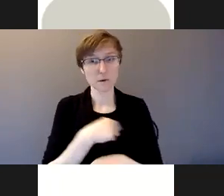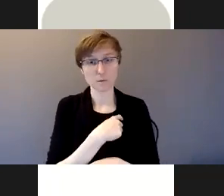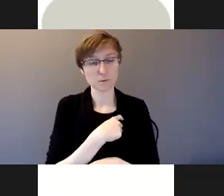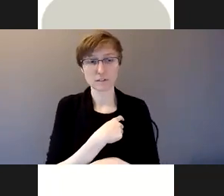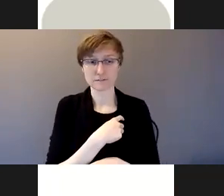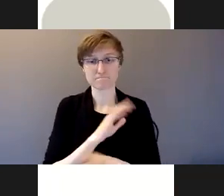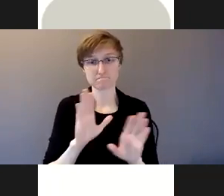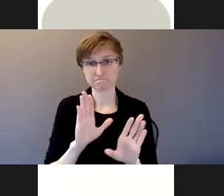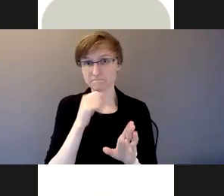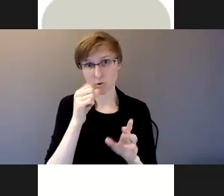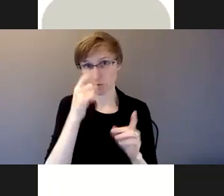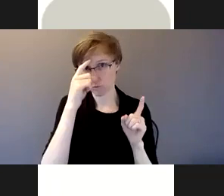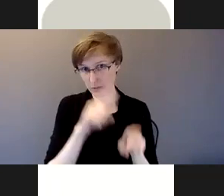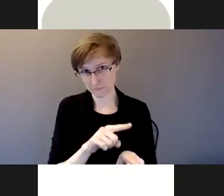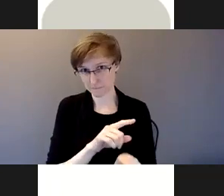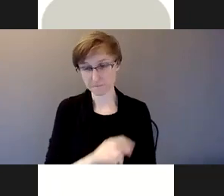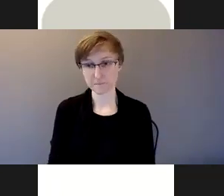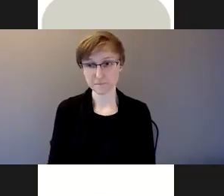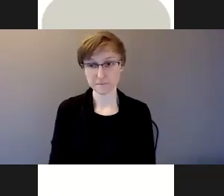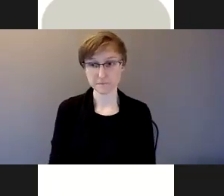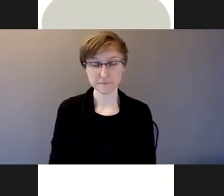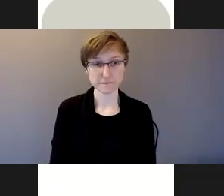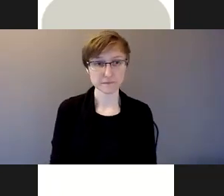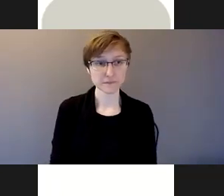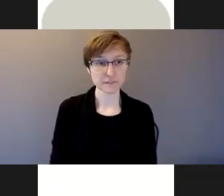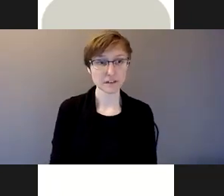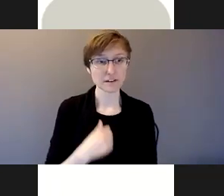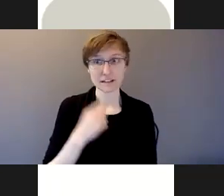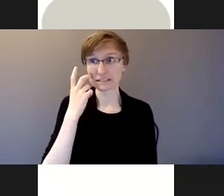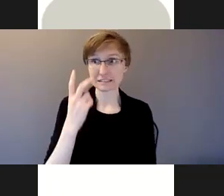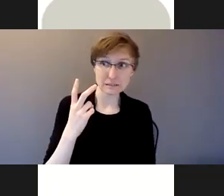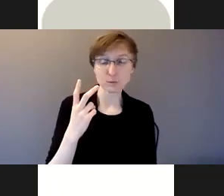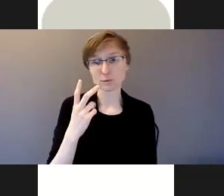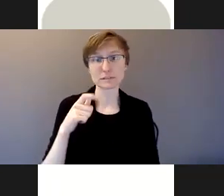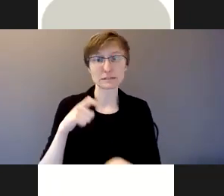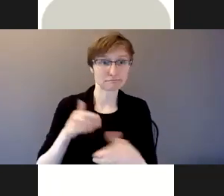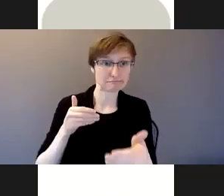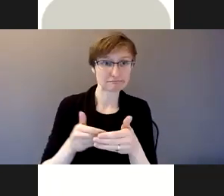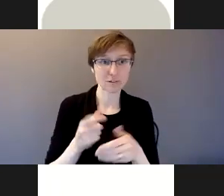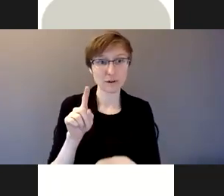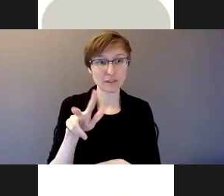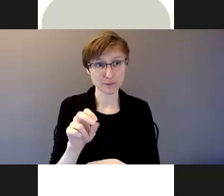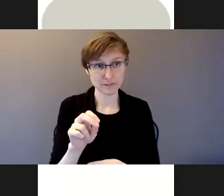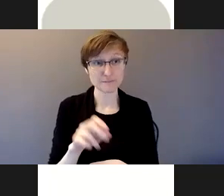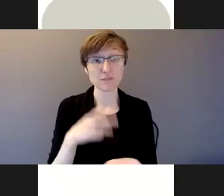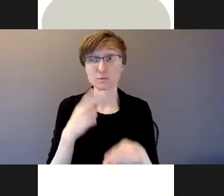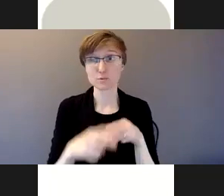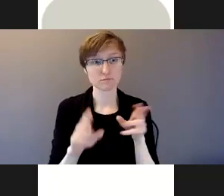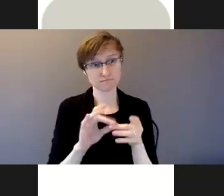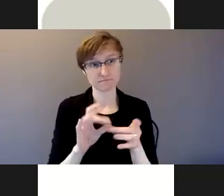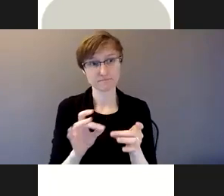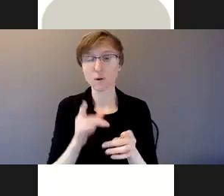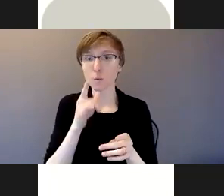So our treatment decisions unit, I'm going to talk about this very briefly because I see we're almost to 1:30. There's the list of people that can make